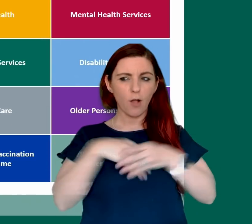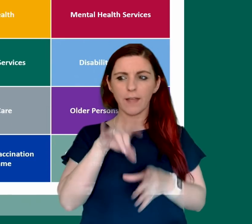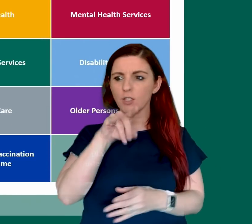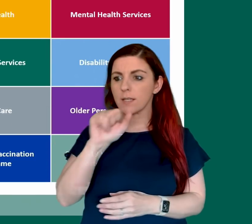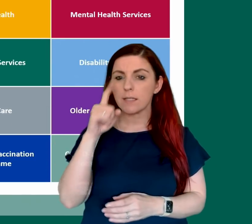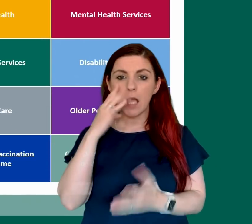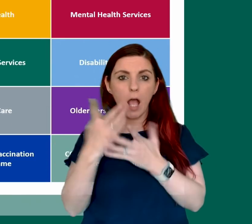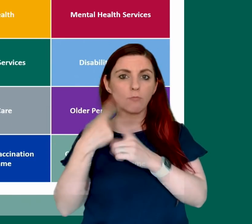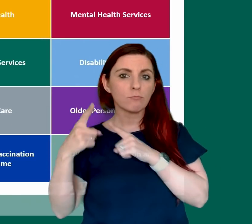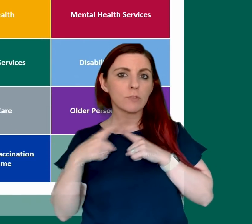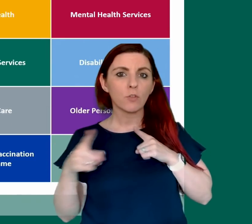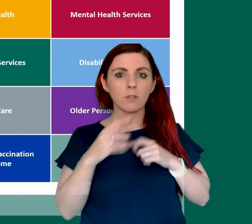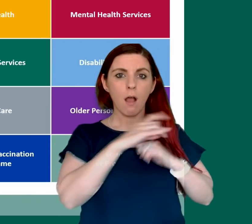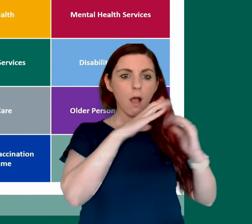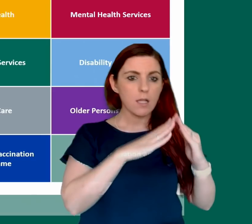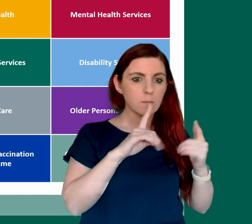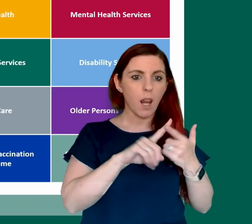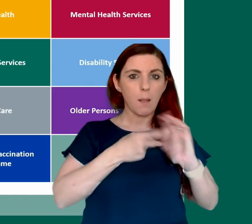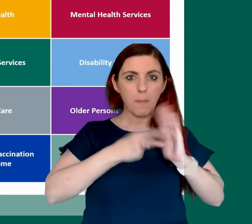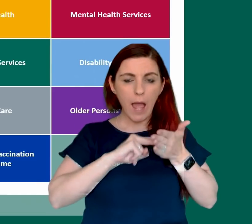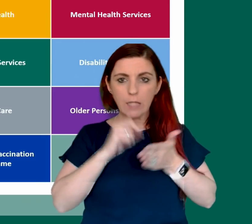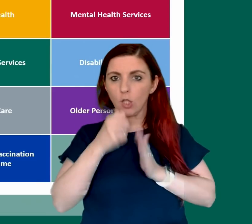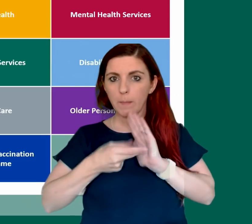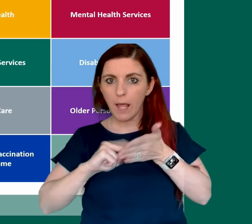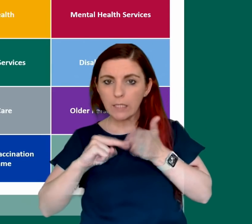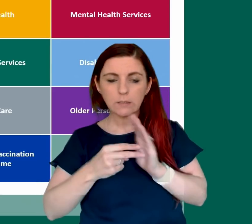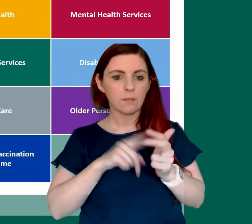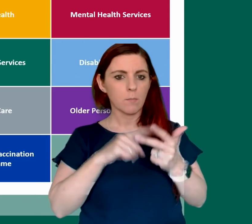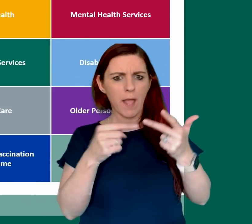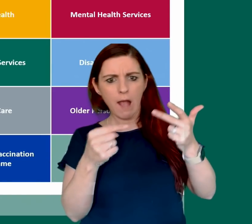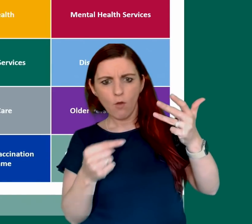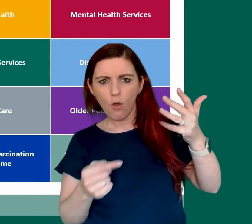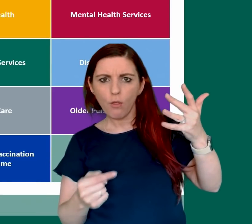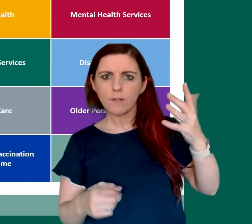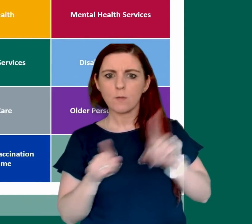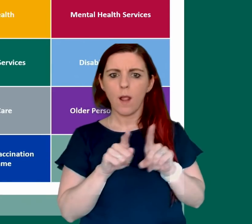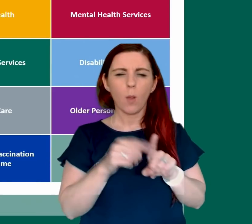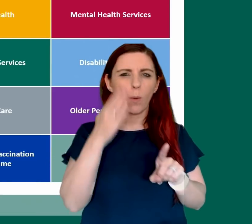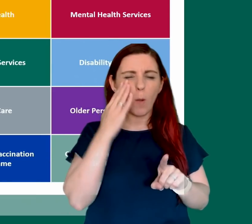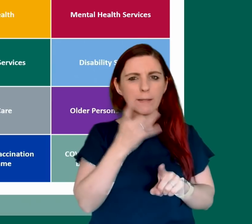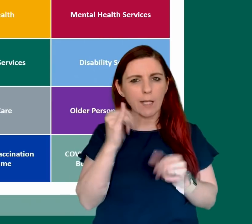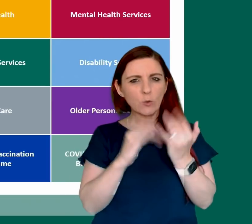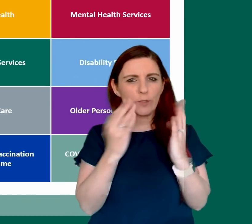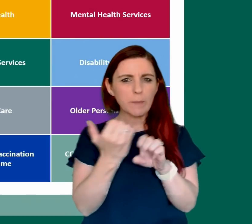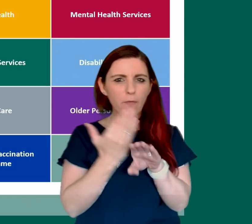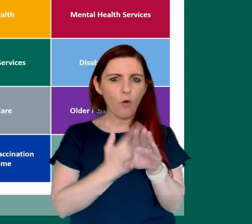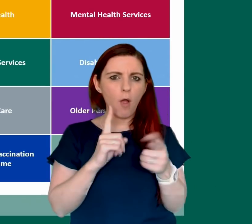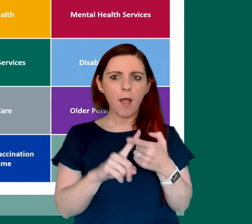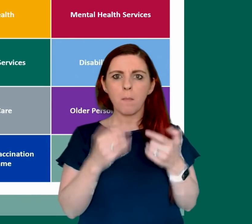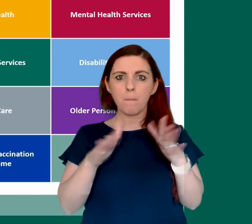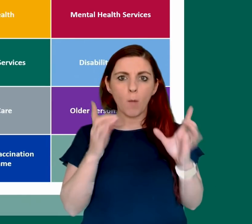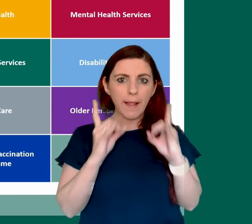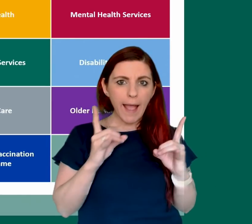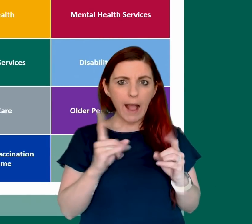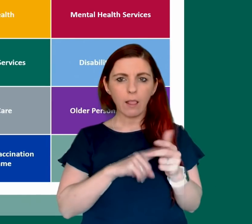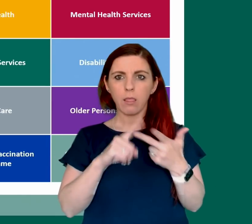acute hospital services there, scheduled, unscheduled. But we have a lot of other things, and we know about testing and tracing, etc. But public health, home care,